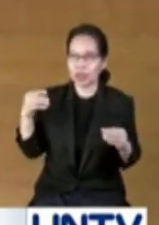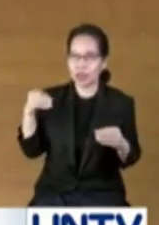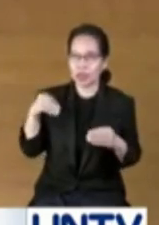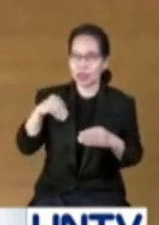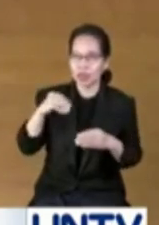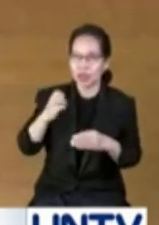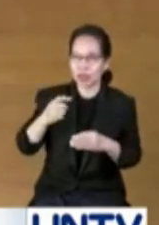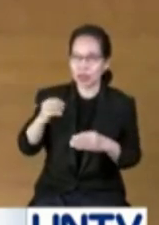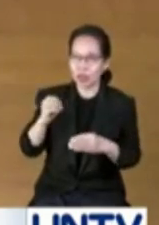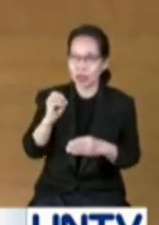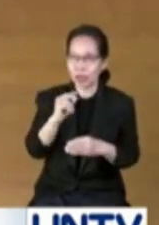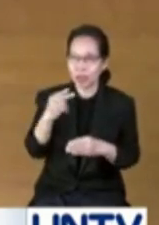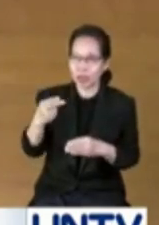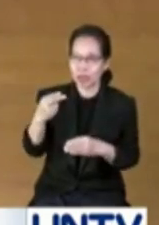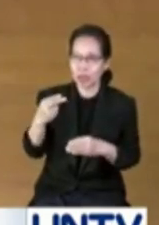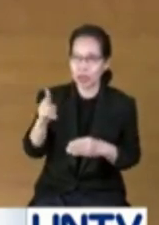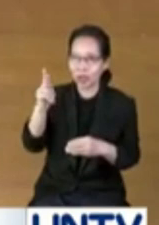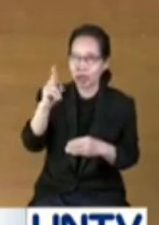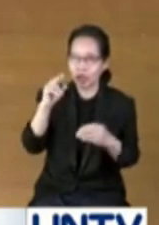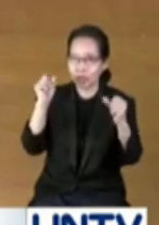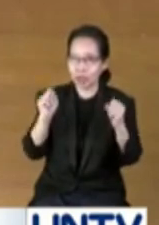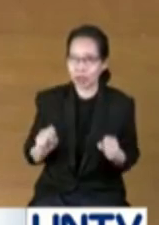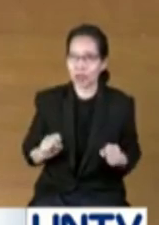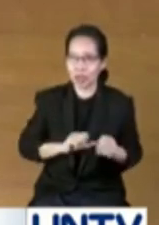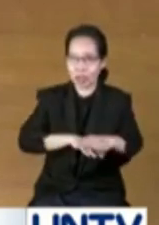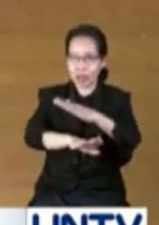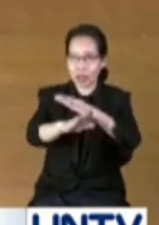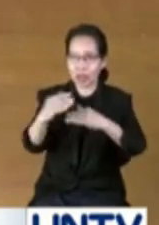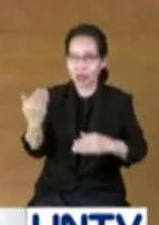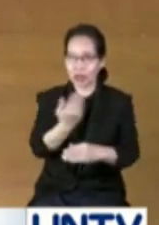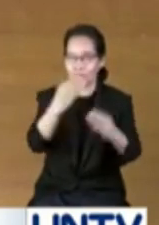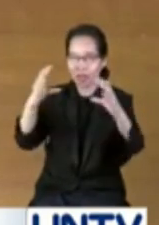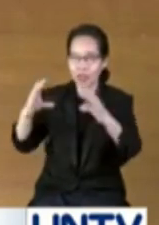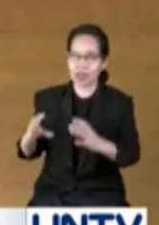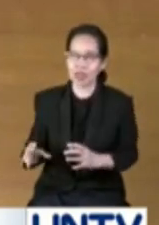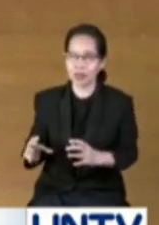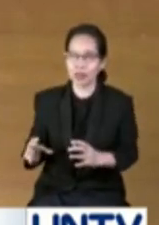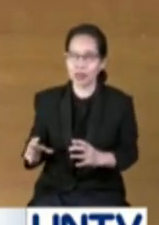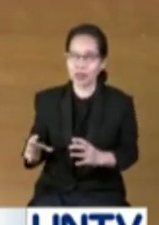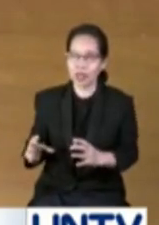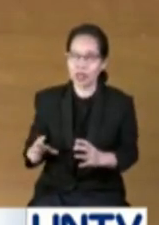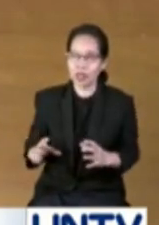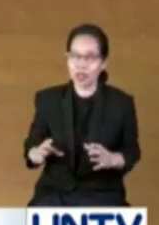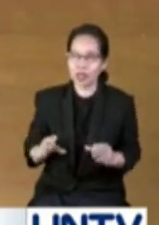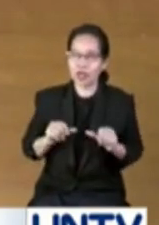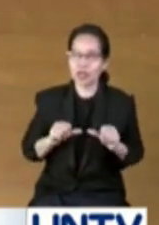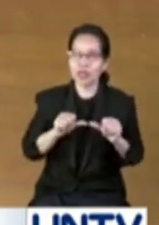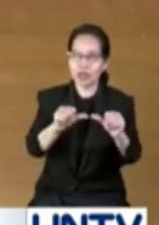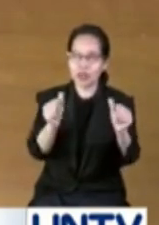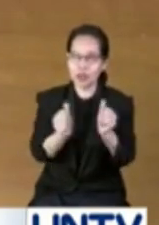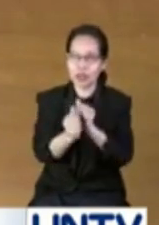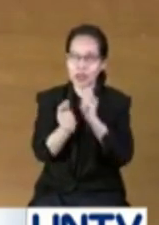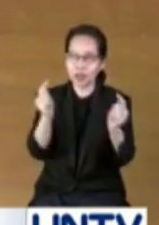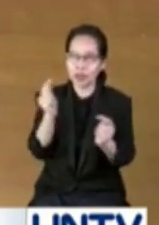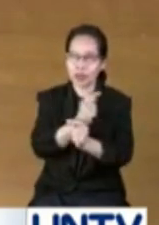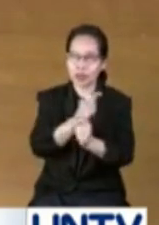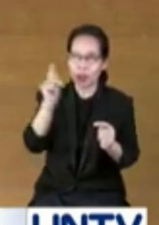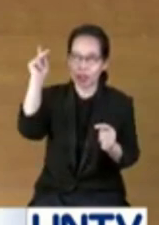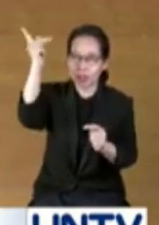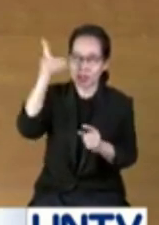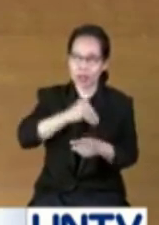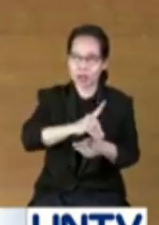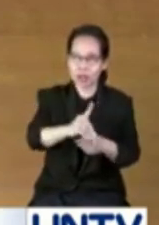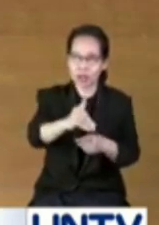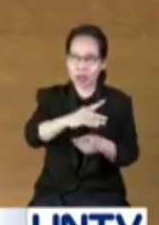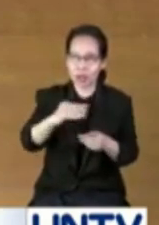app and can be now accessed by our citizens. Consistent with this transformative policy direction, all